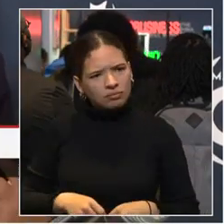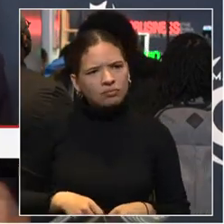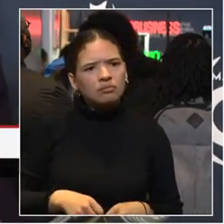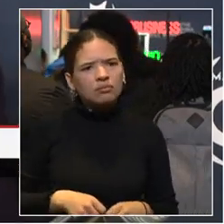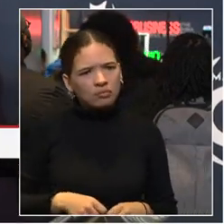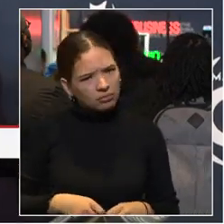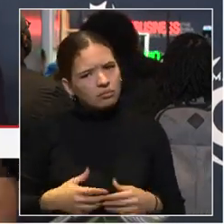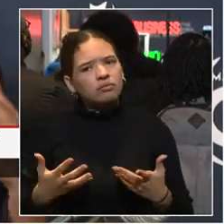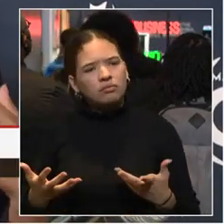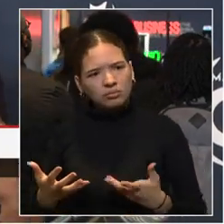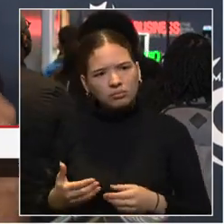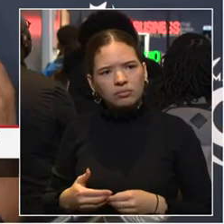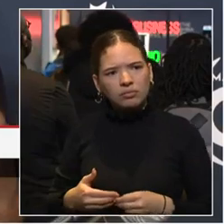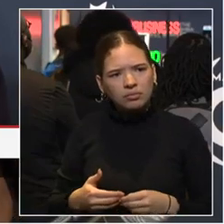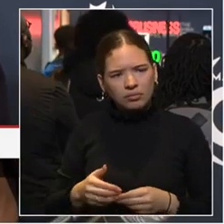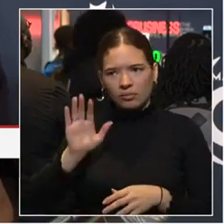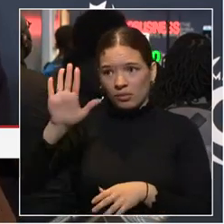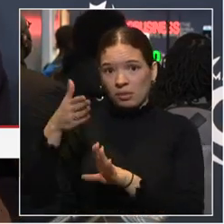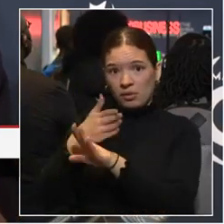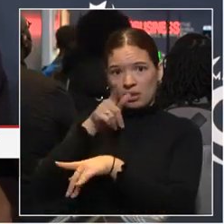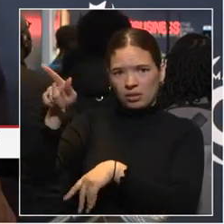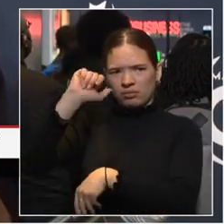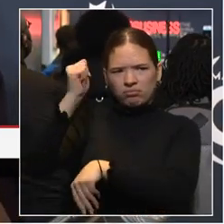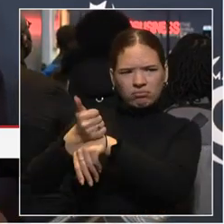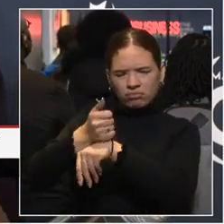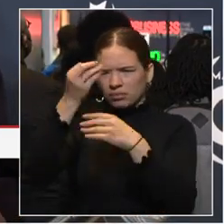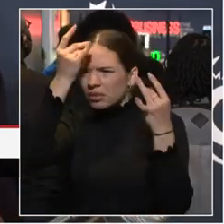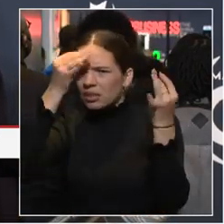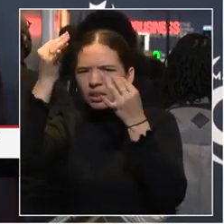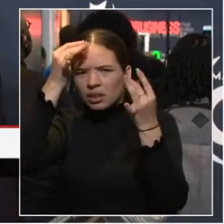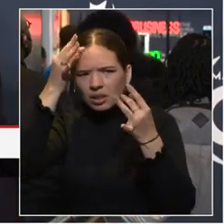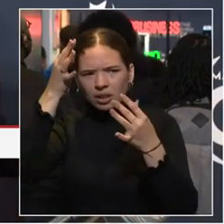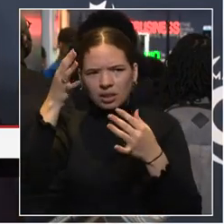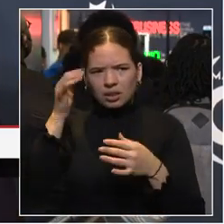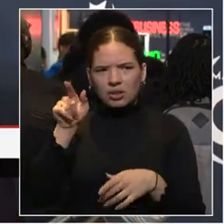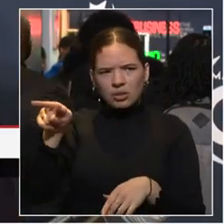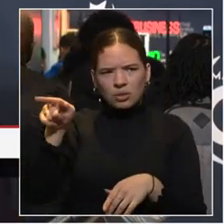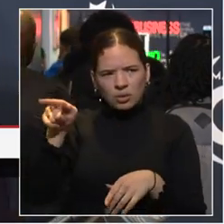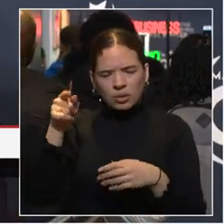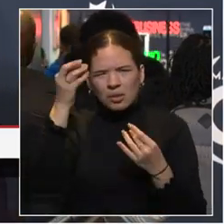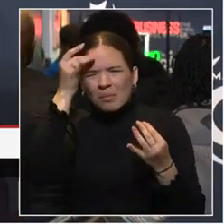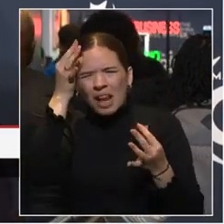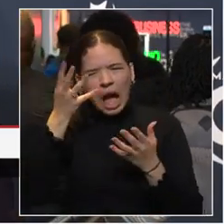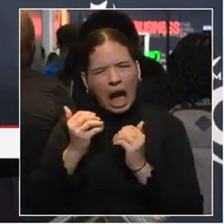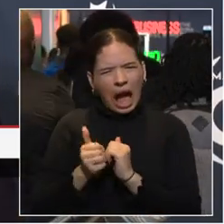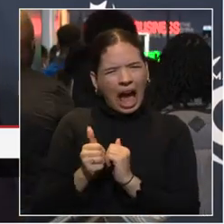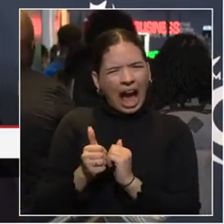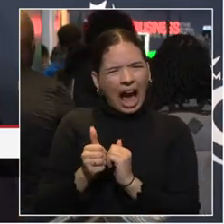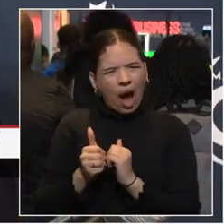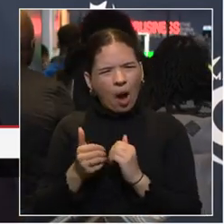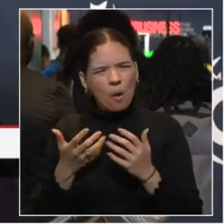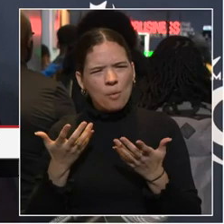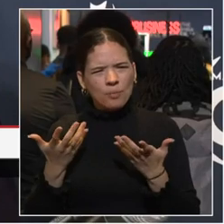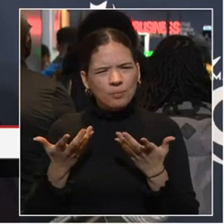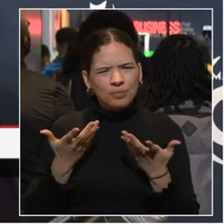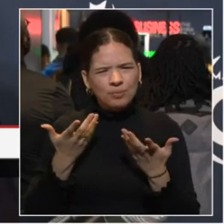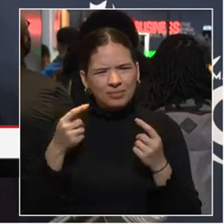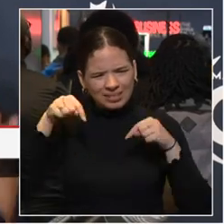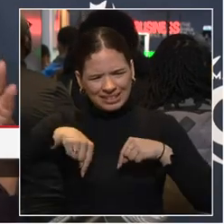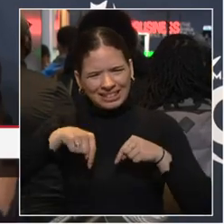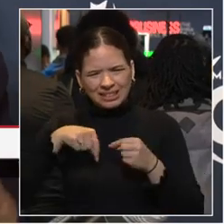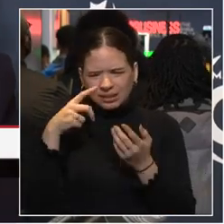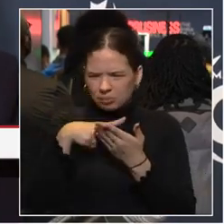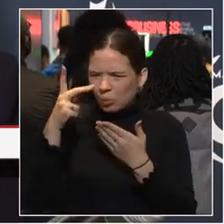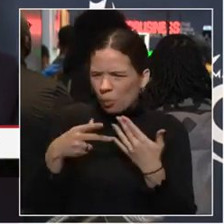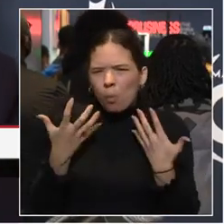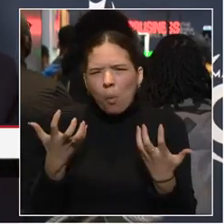your mindset, and what you starting to think about what you want to get out of your summer is important. And so the earlier the better. So